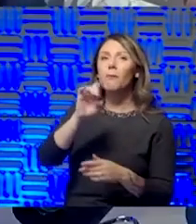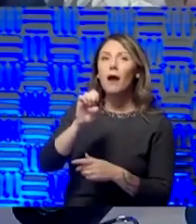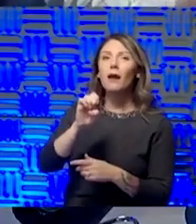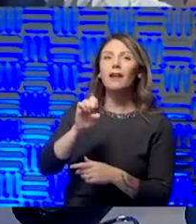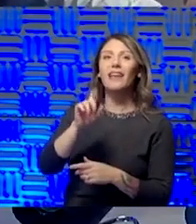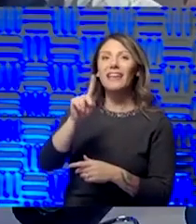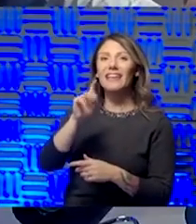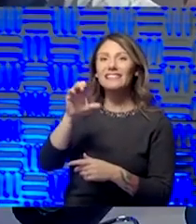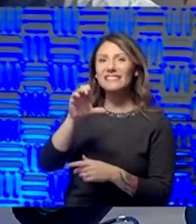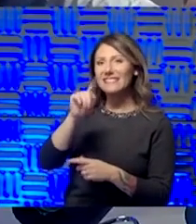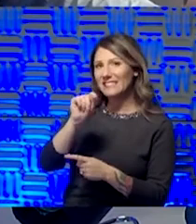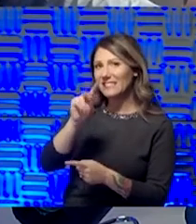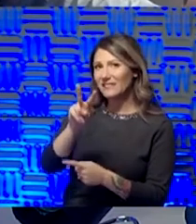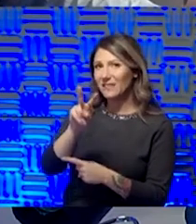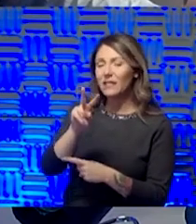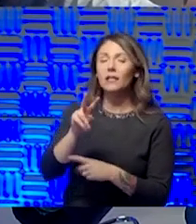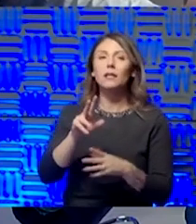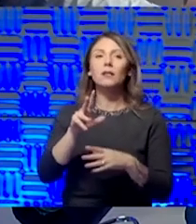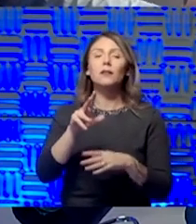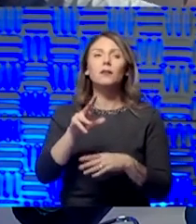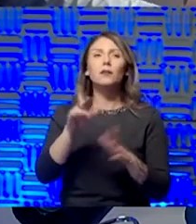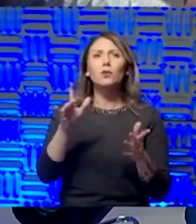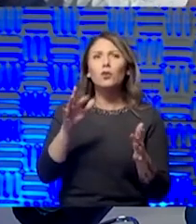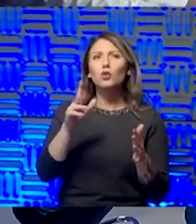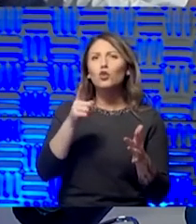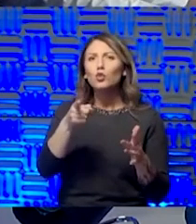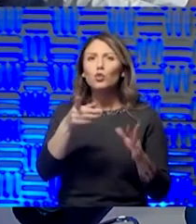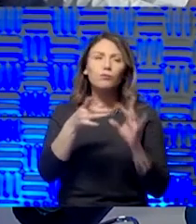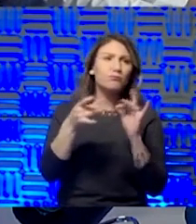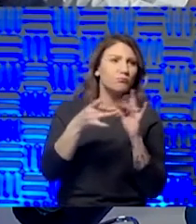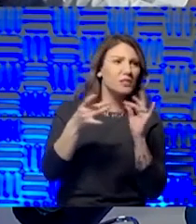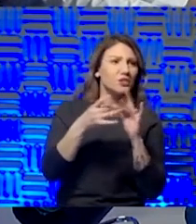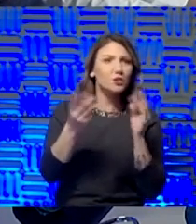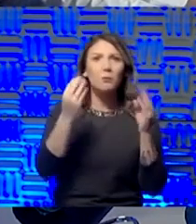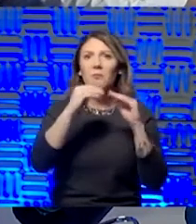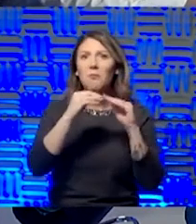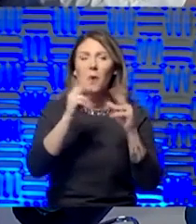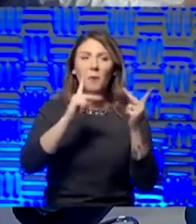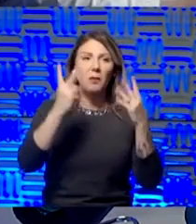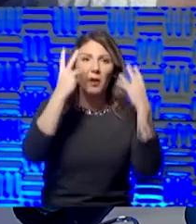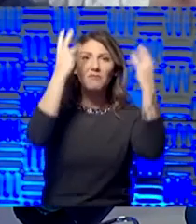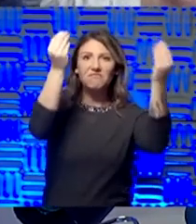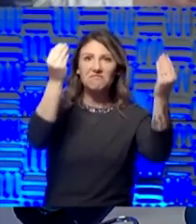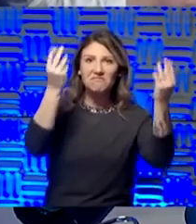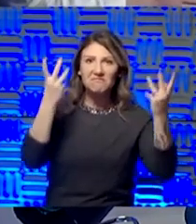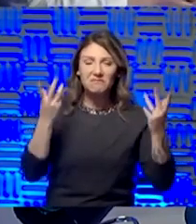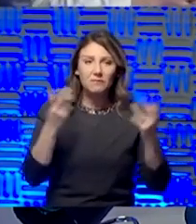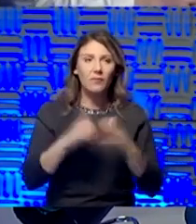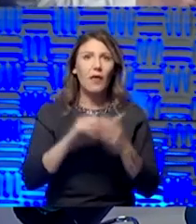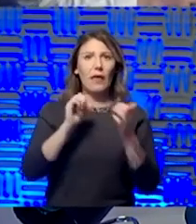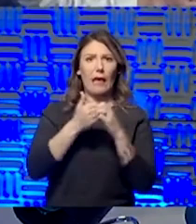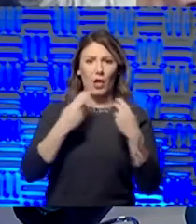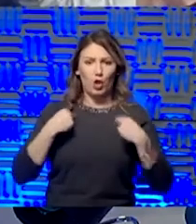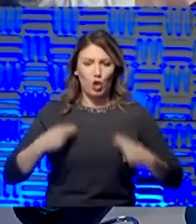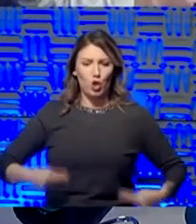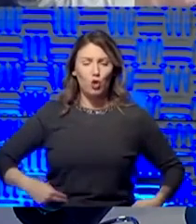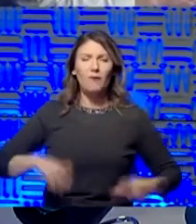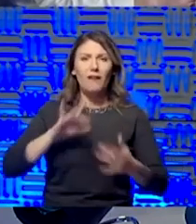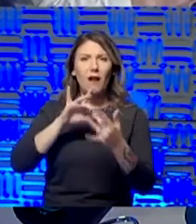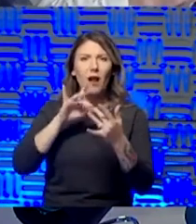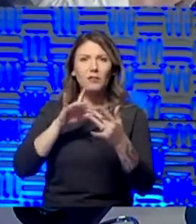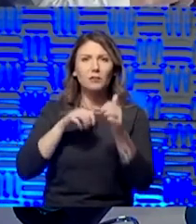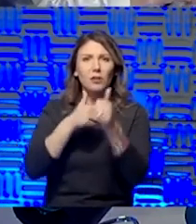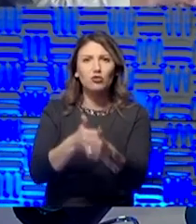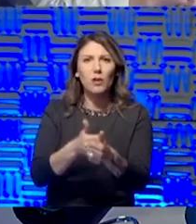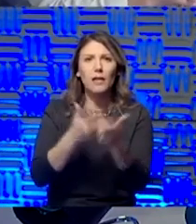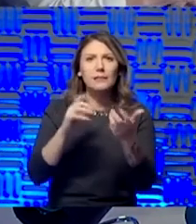mentioned 400 people going out, how do you do human contact tracing? I mean, we've heard all the things